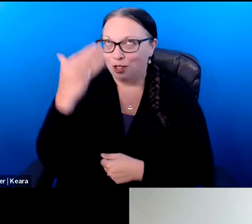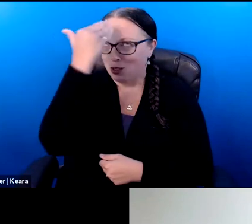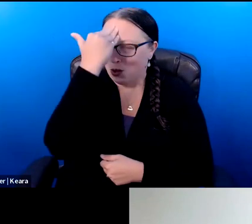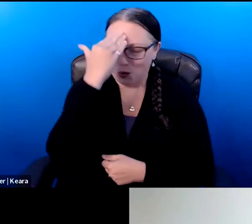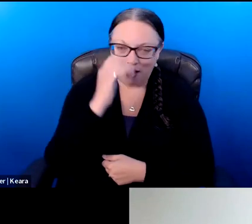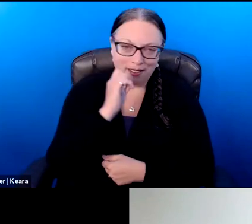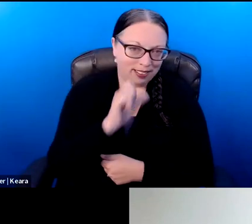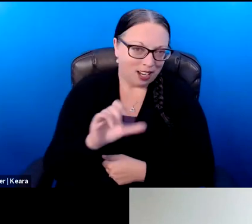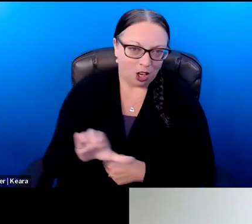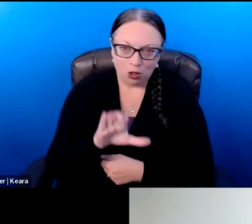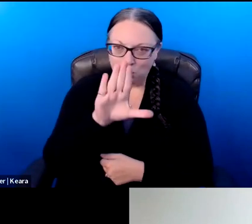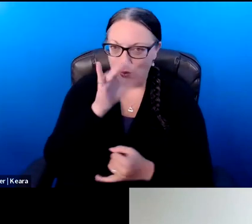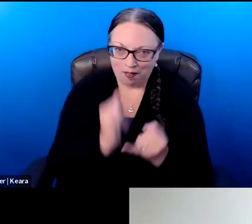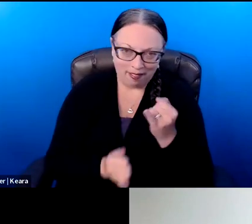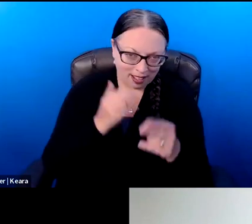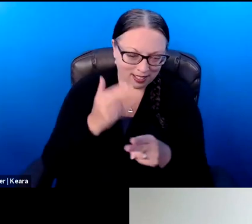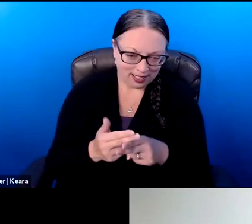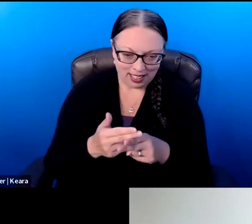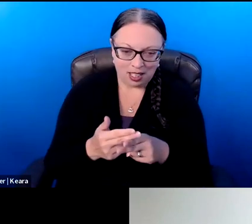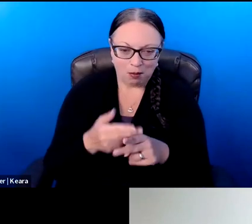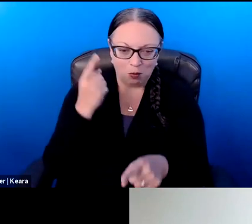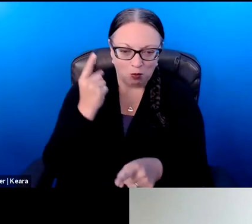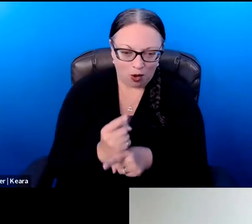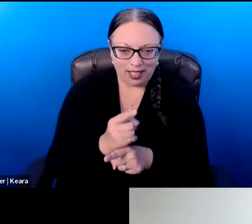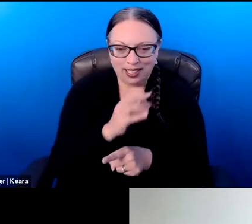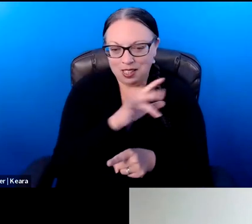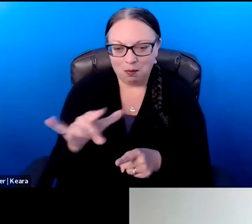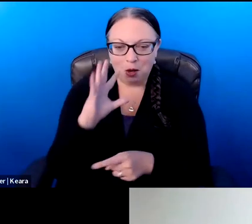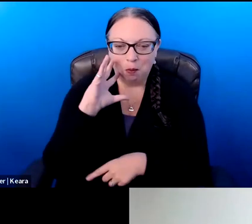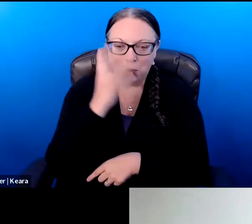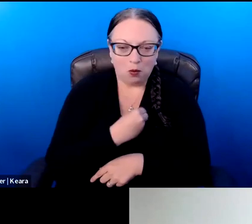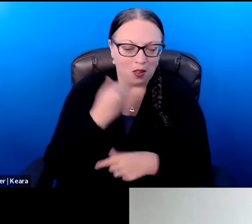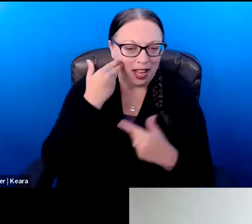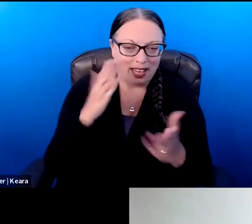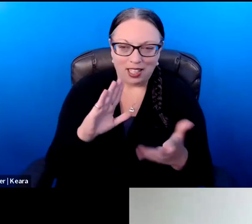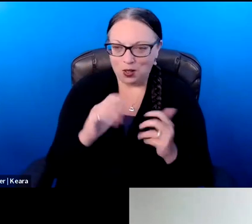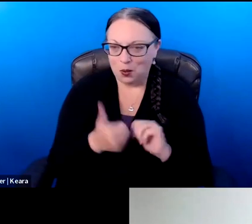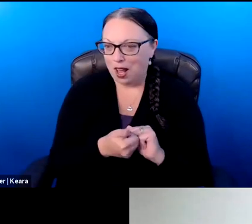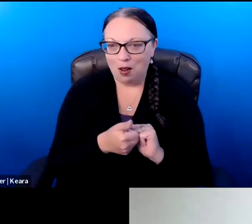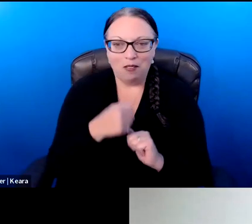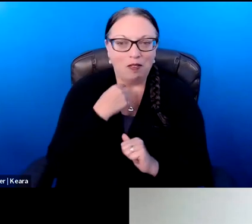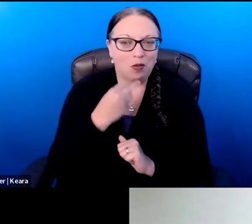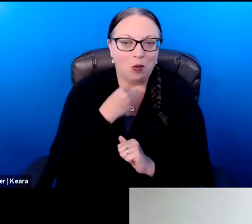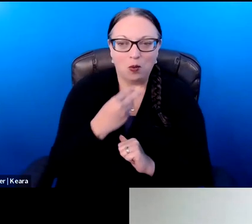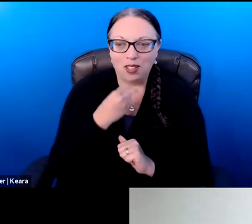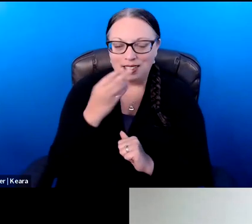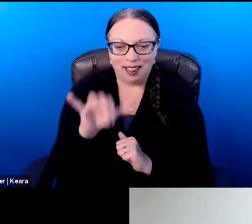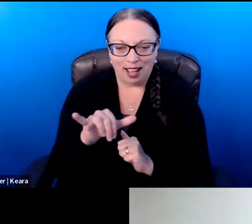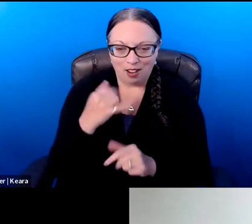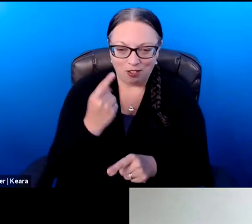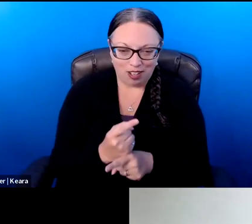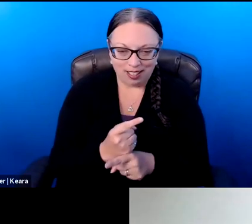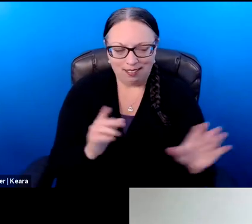do your last name justice. It is spelled so beautiful, and I did not know how to put the syllables or letters together. So it's